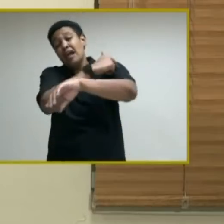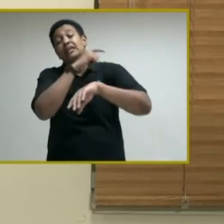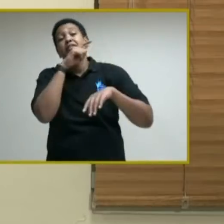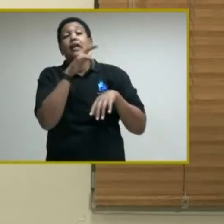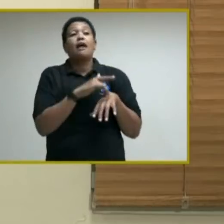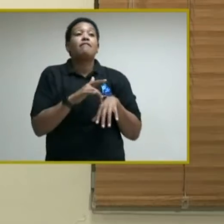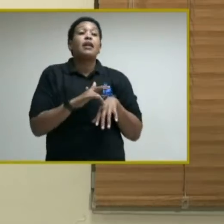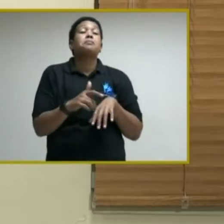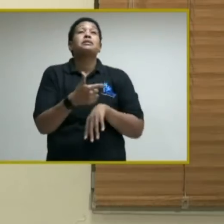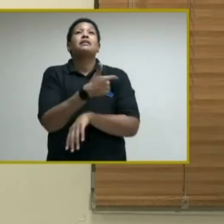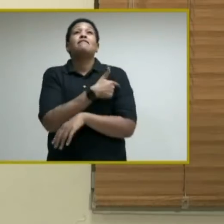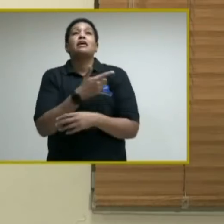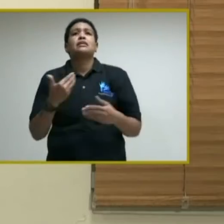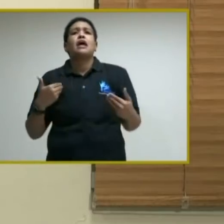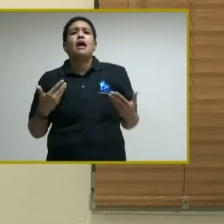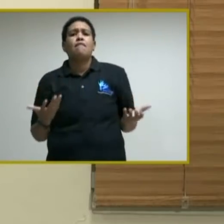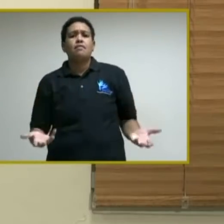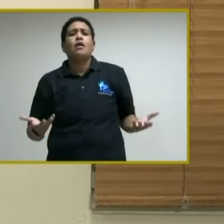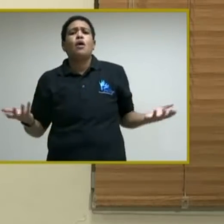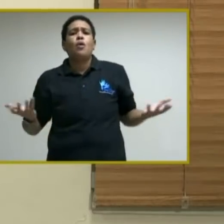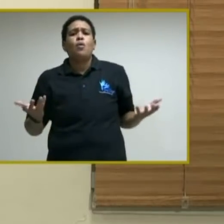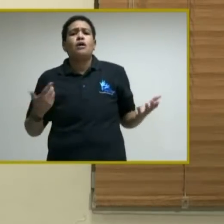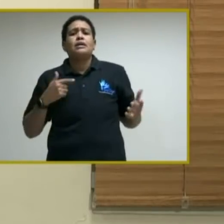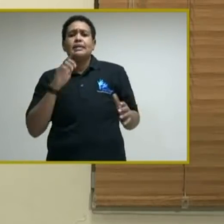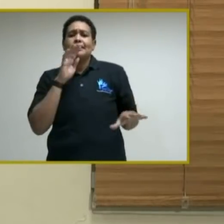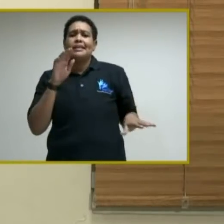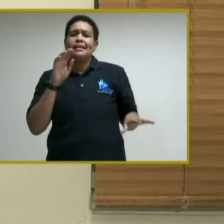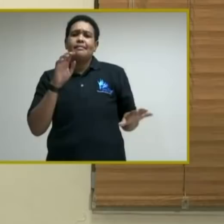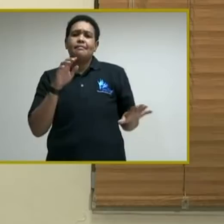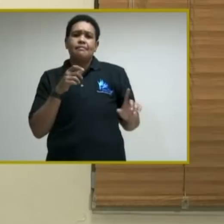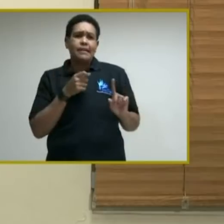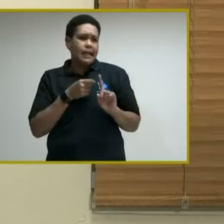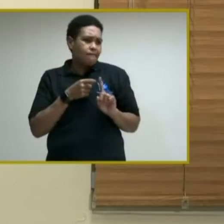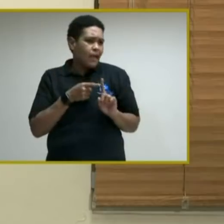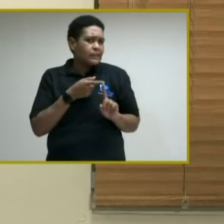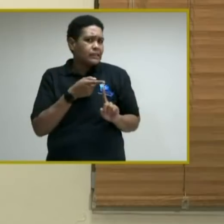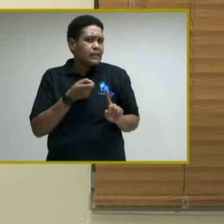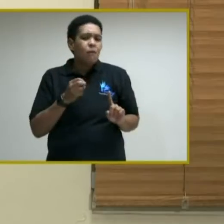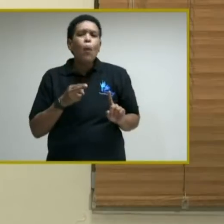vaccines, the efficacy of the vaccines,